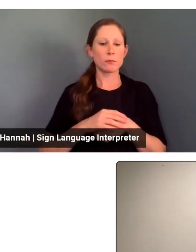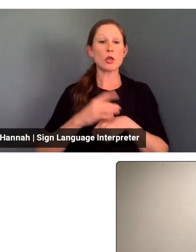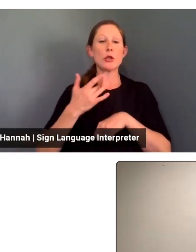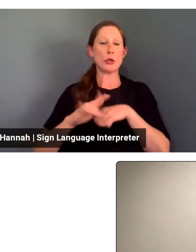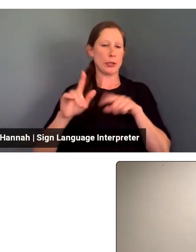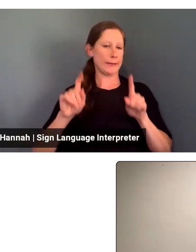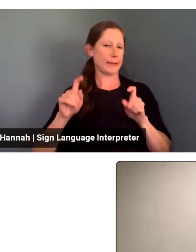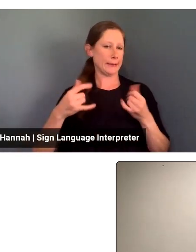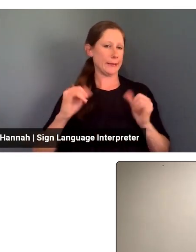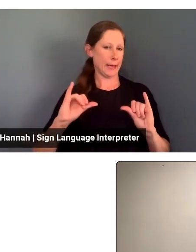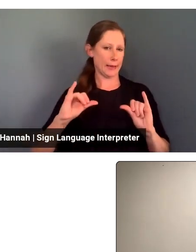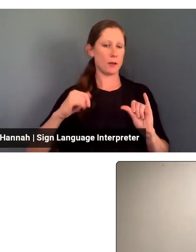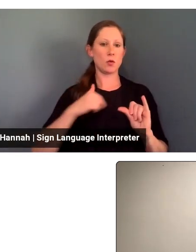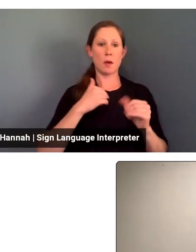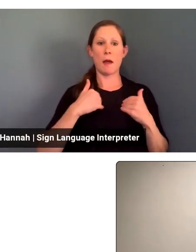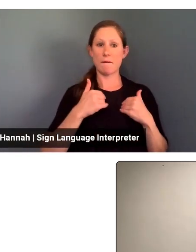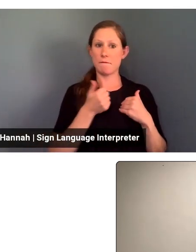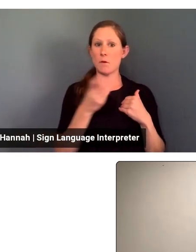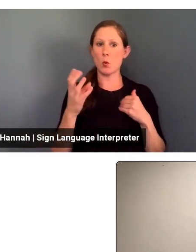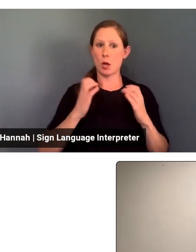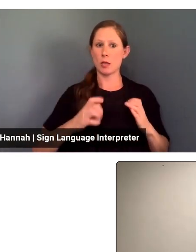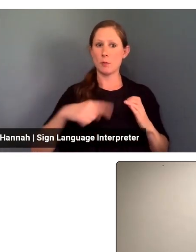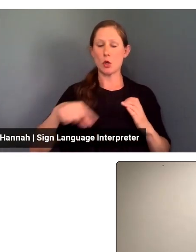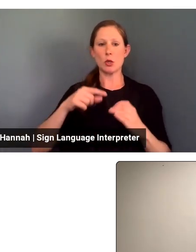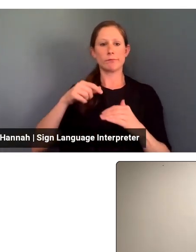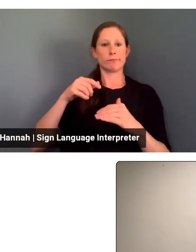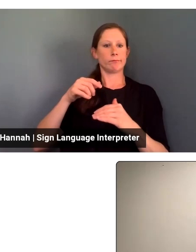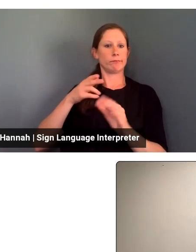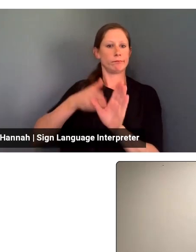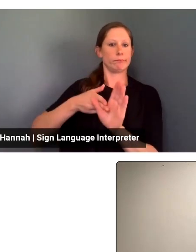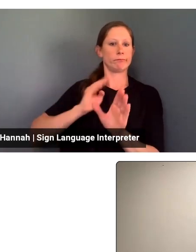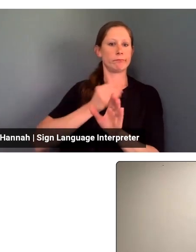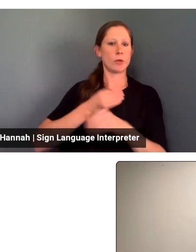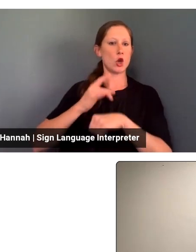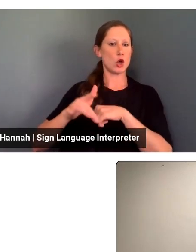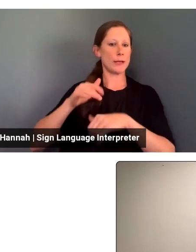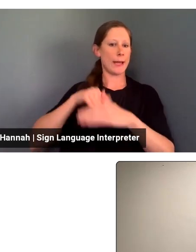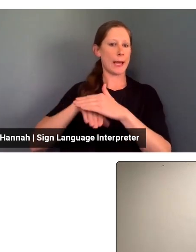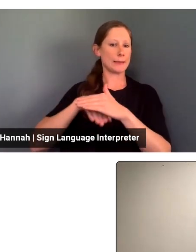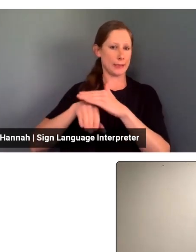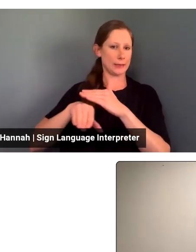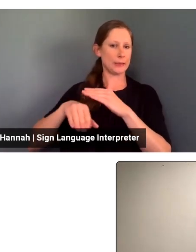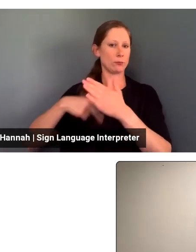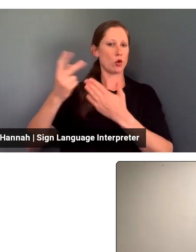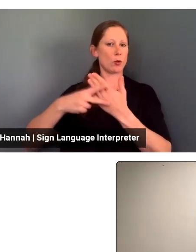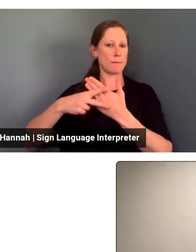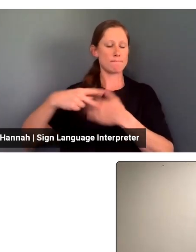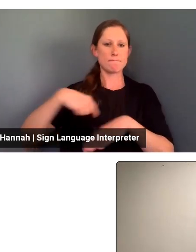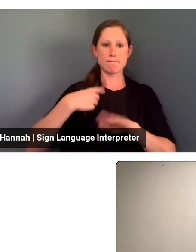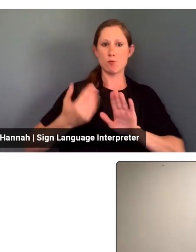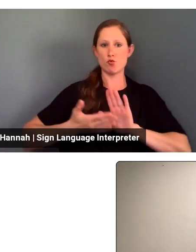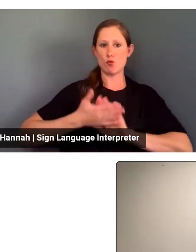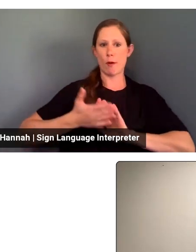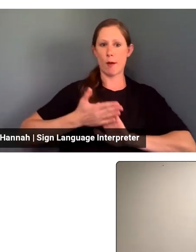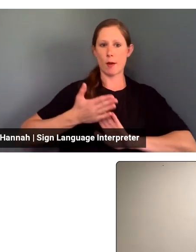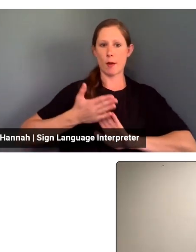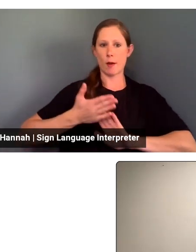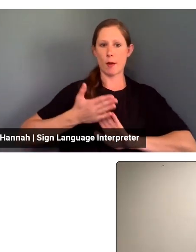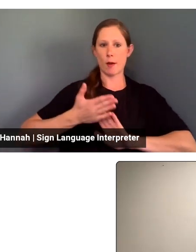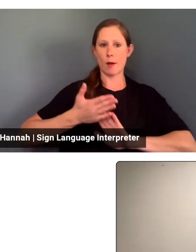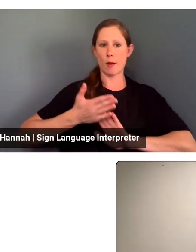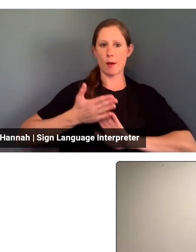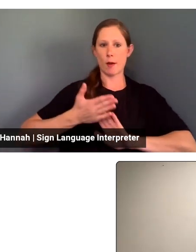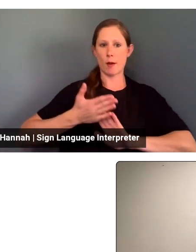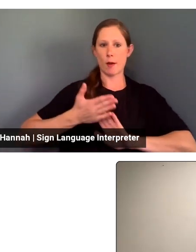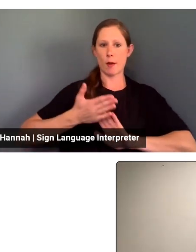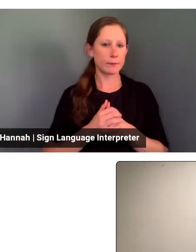of customers in our early access program, and we're running this on our own engineers. And what we're trying to do is take not that